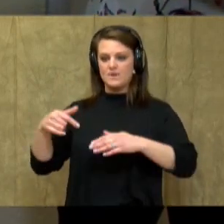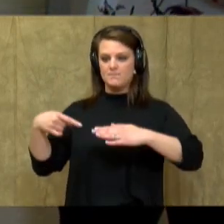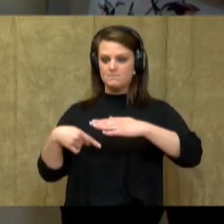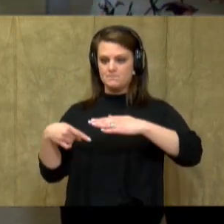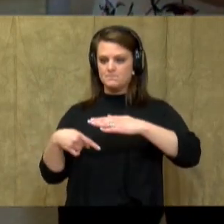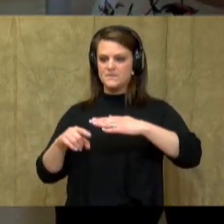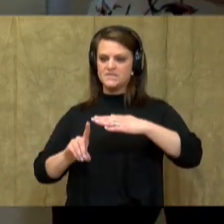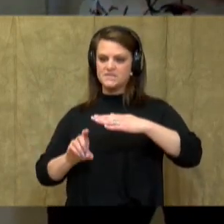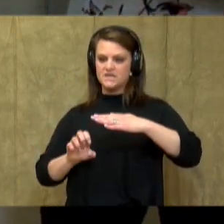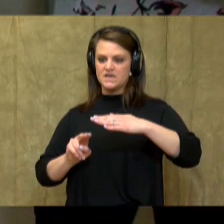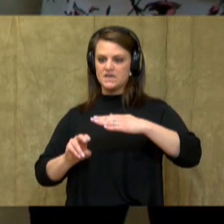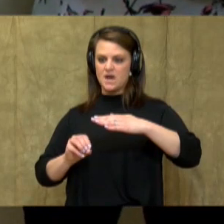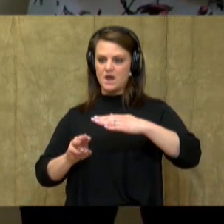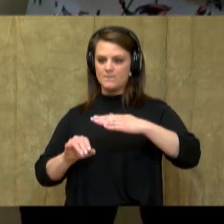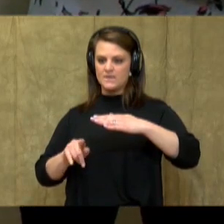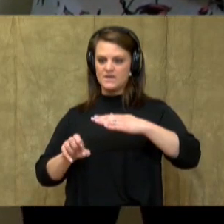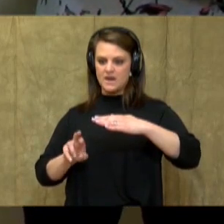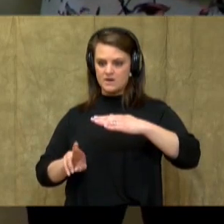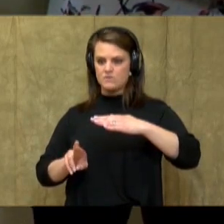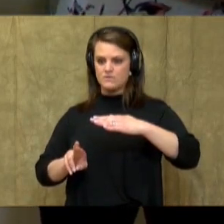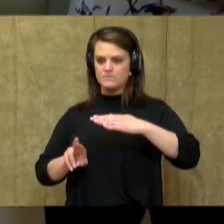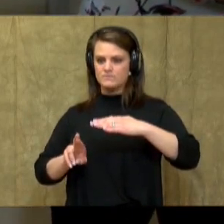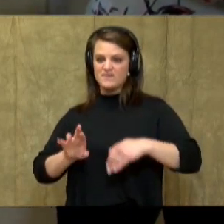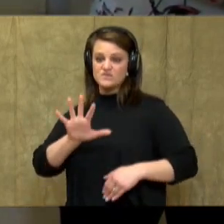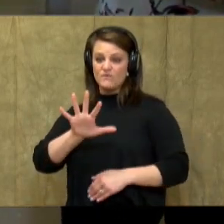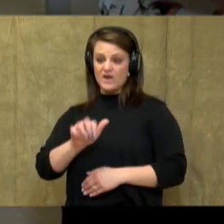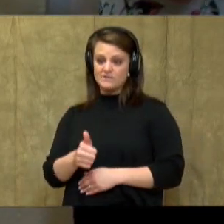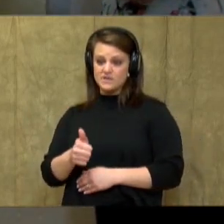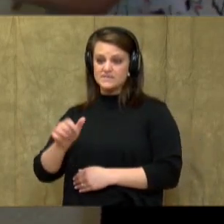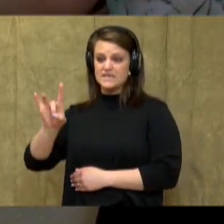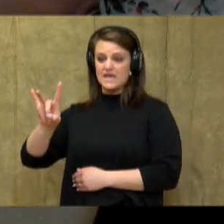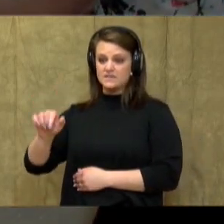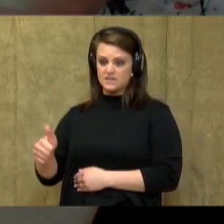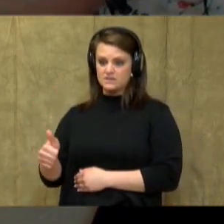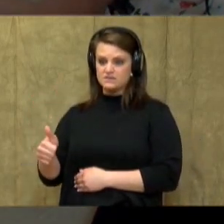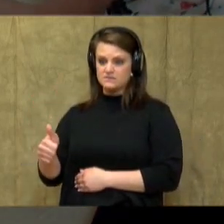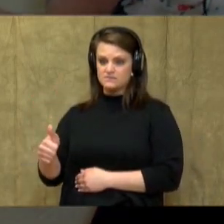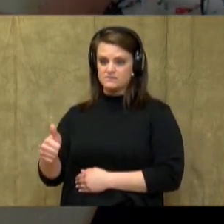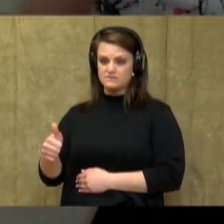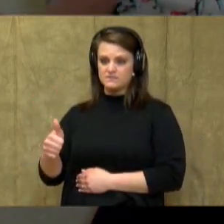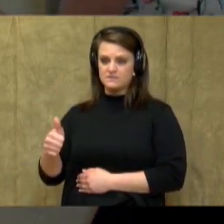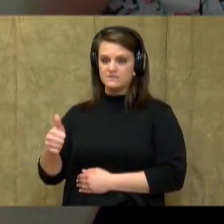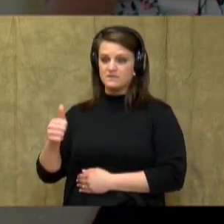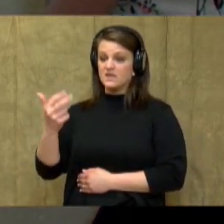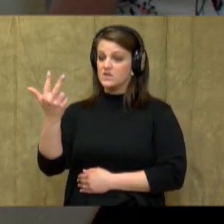denominator. Again, 5/10 and 8/10 is